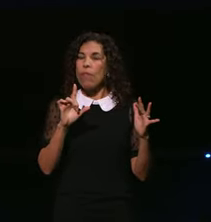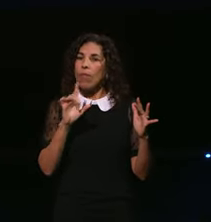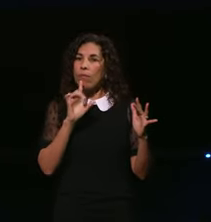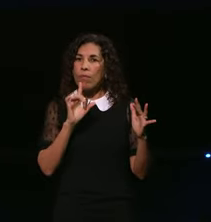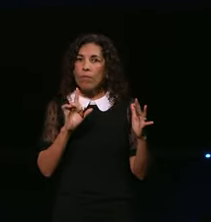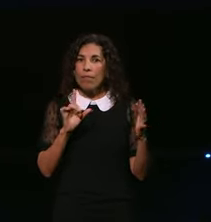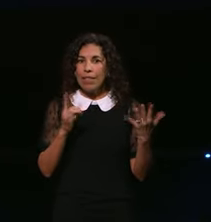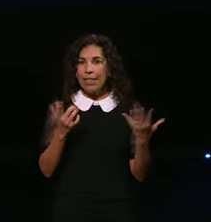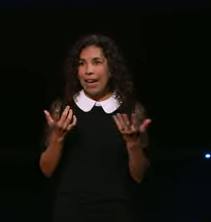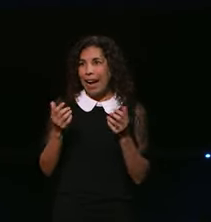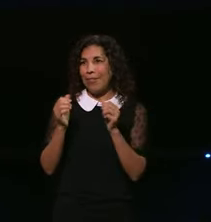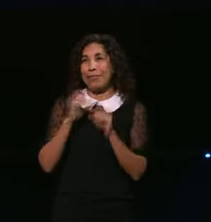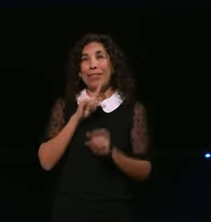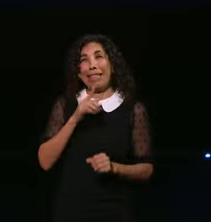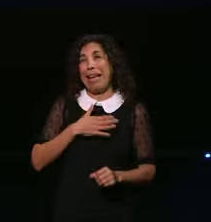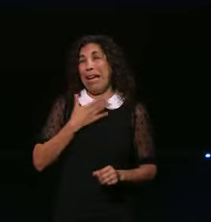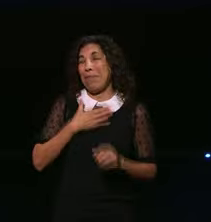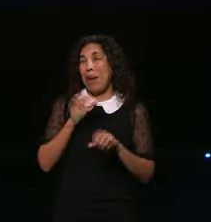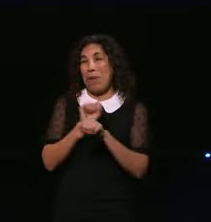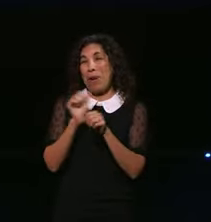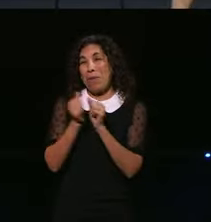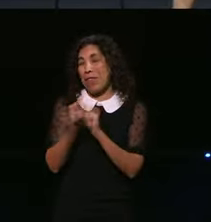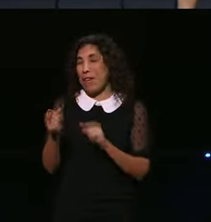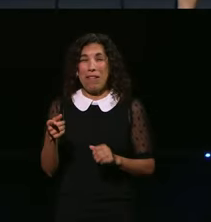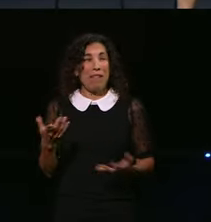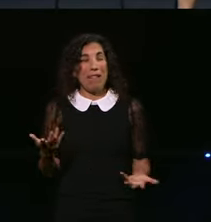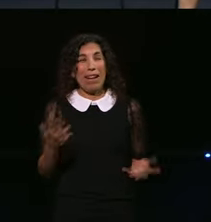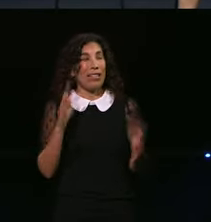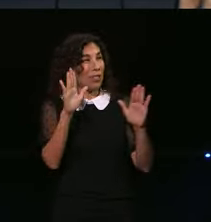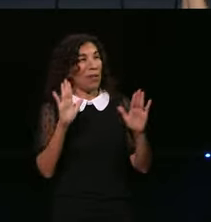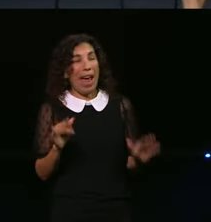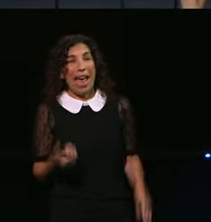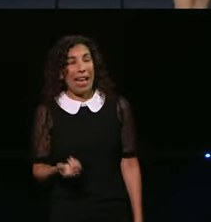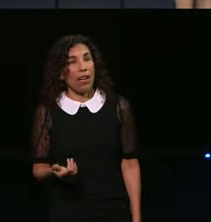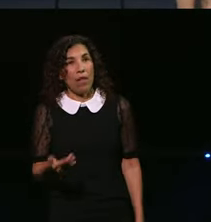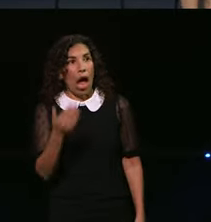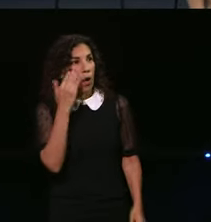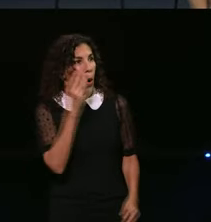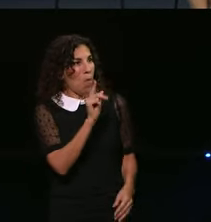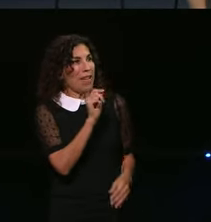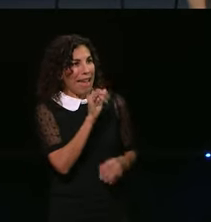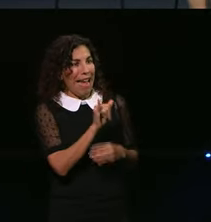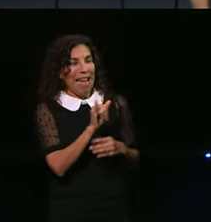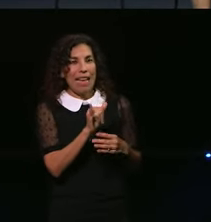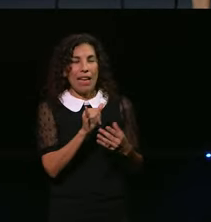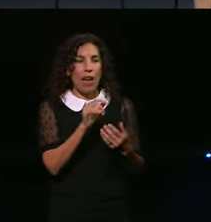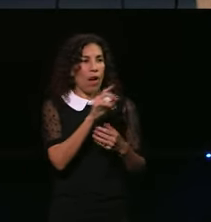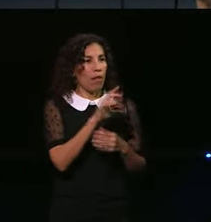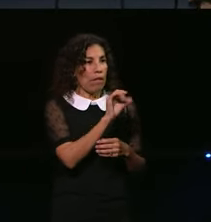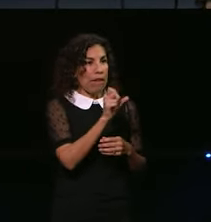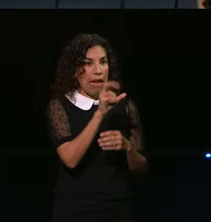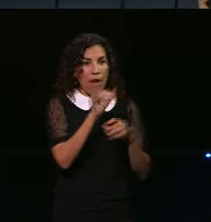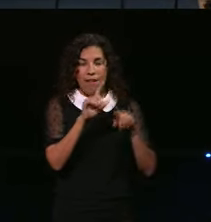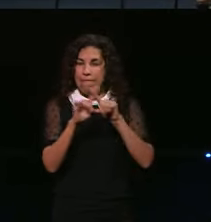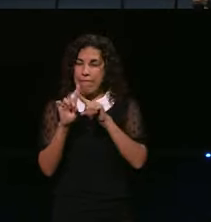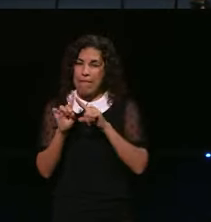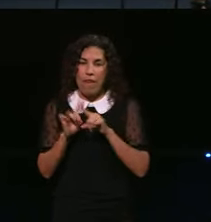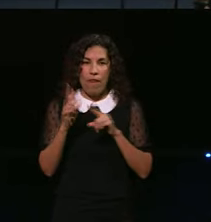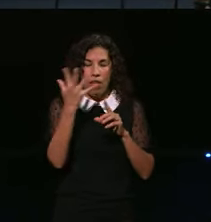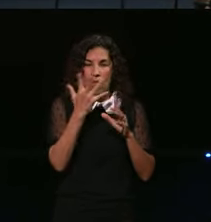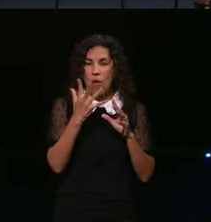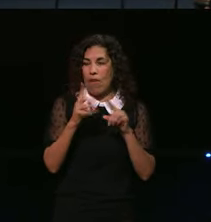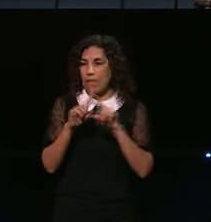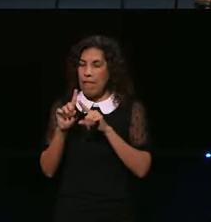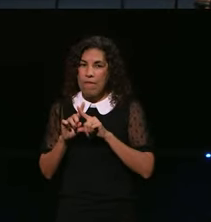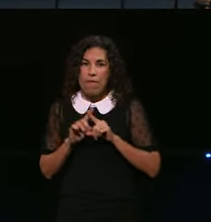I worked with Kay. Mm-hmm. Yeah. Yeah. No, she's great. Absolutely. Yeah. I know that Kay had with Carey several different looks that she had to